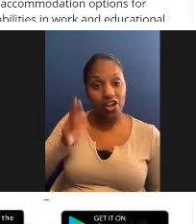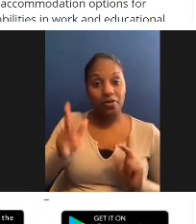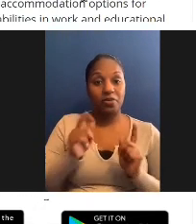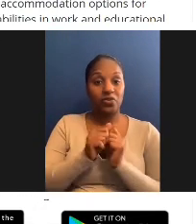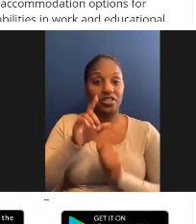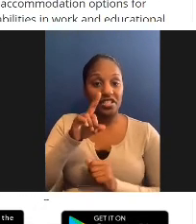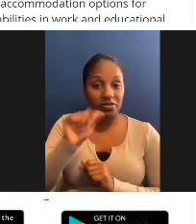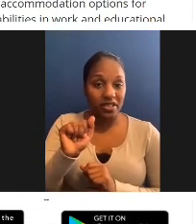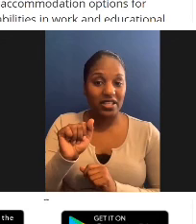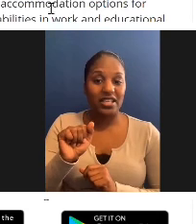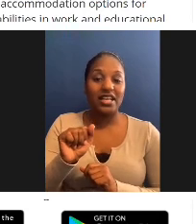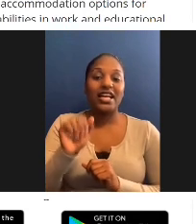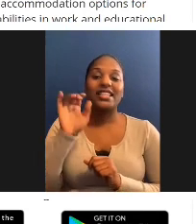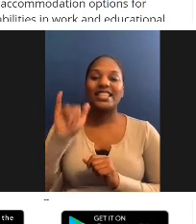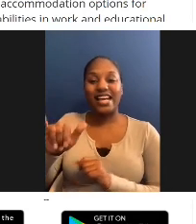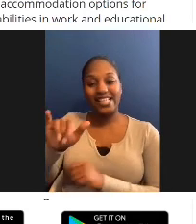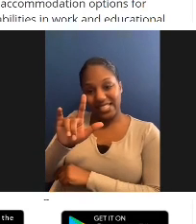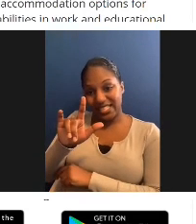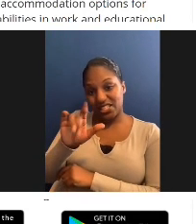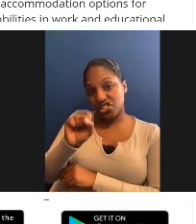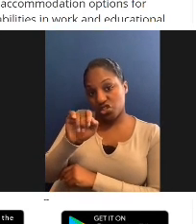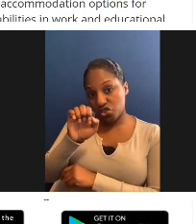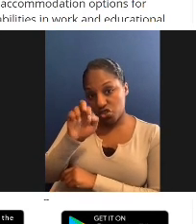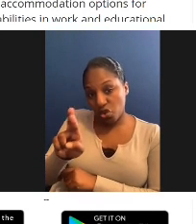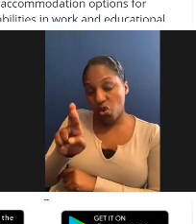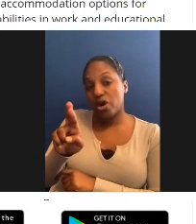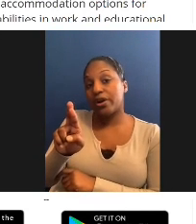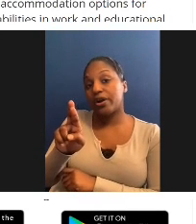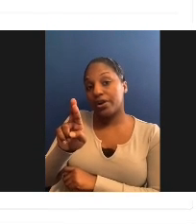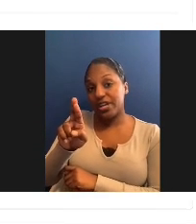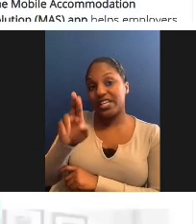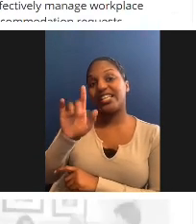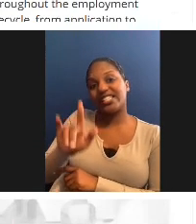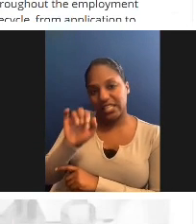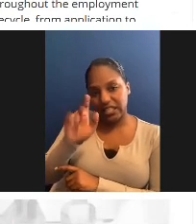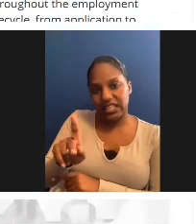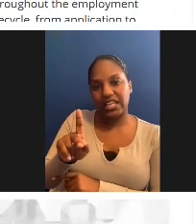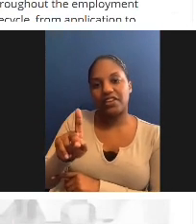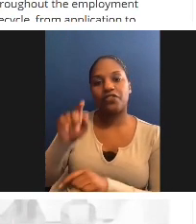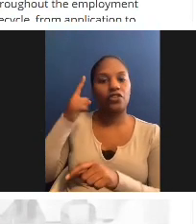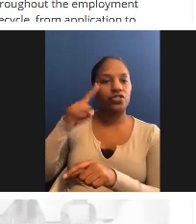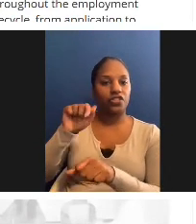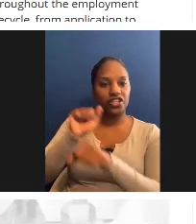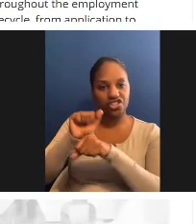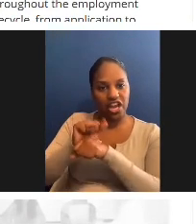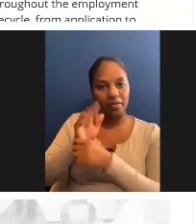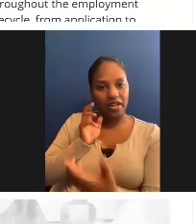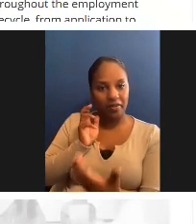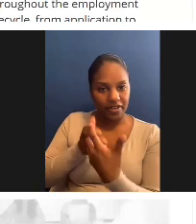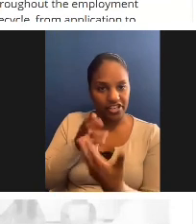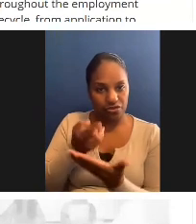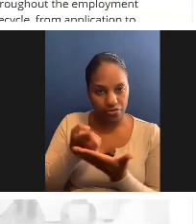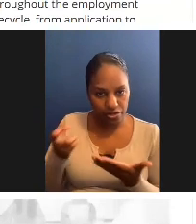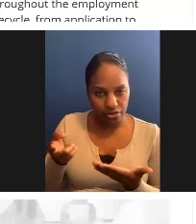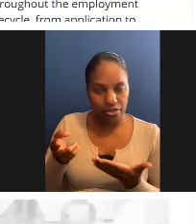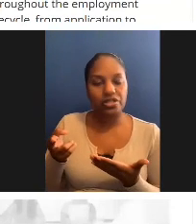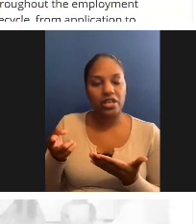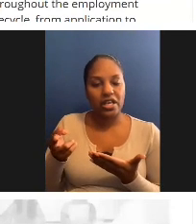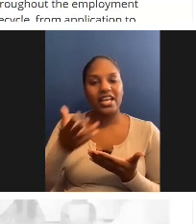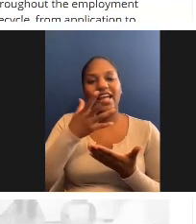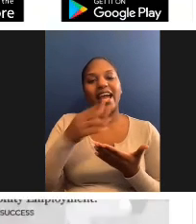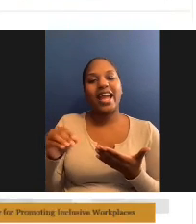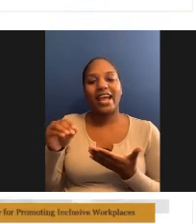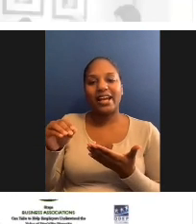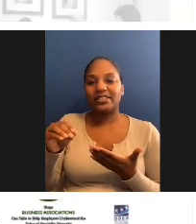is a link to the searchable online job accommodation resource, as well as the mobile